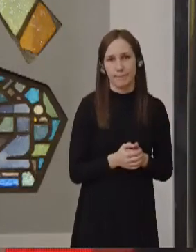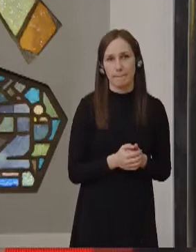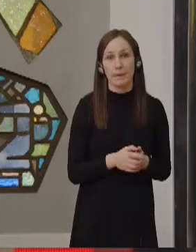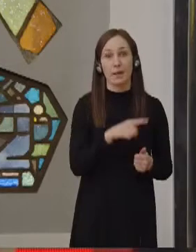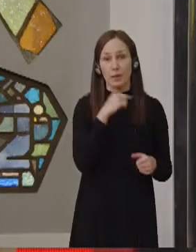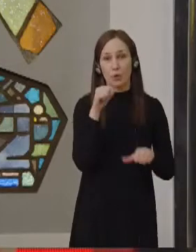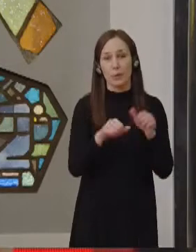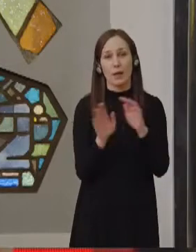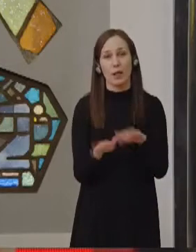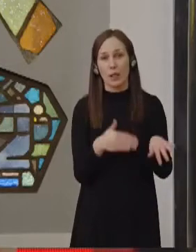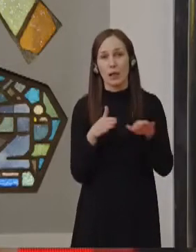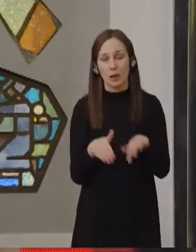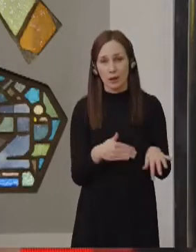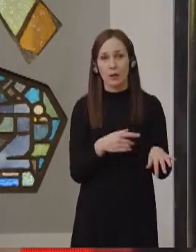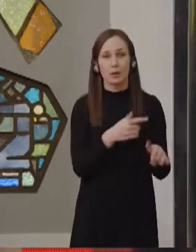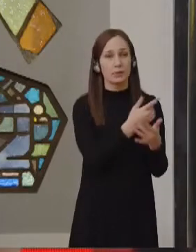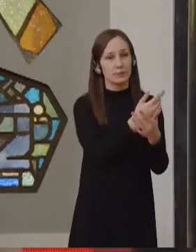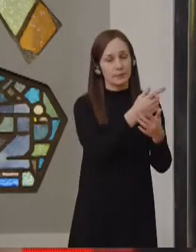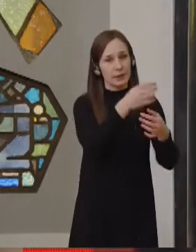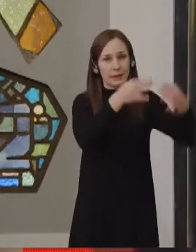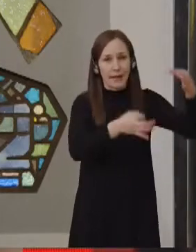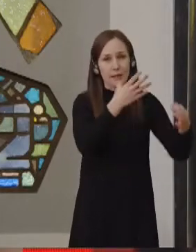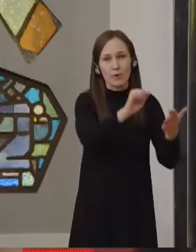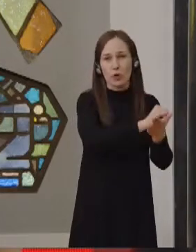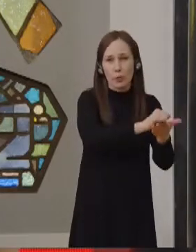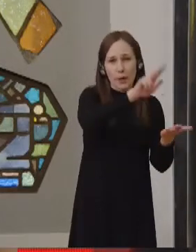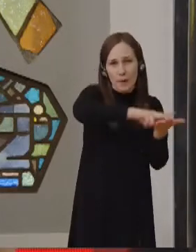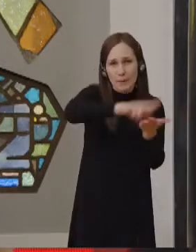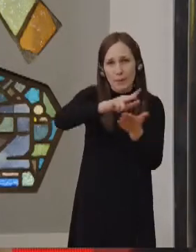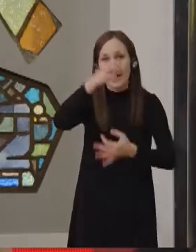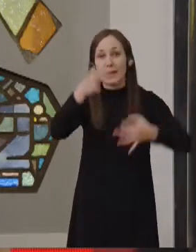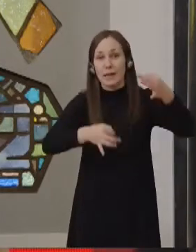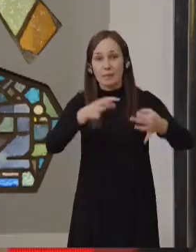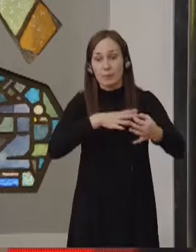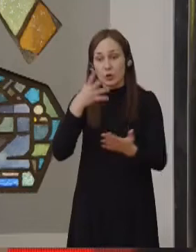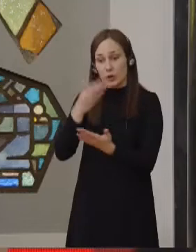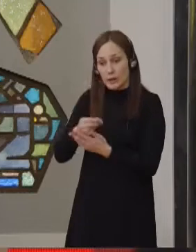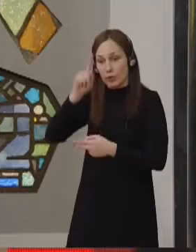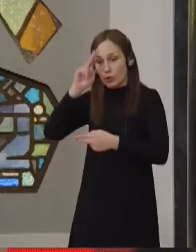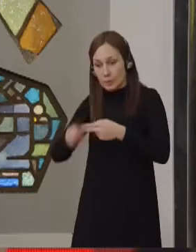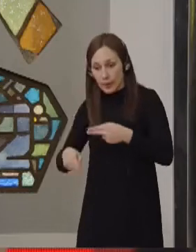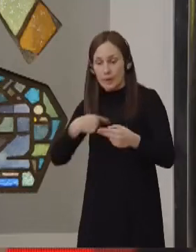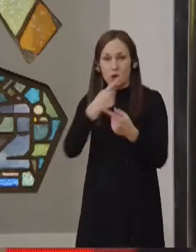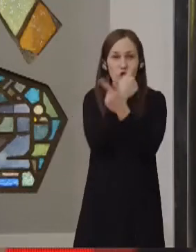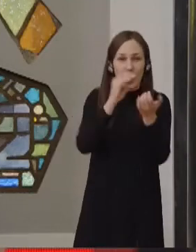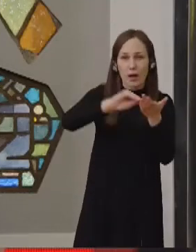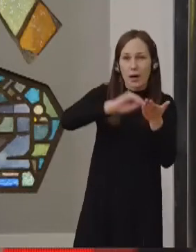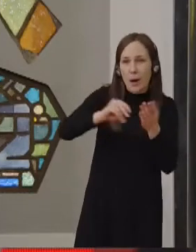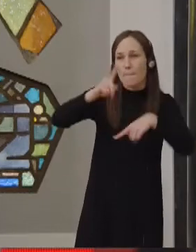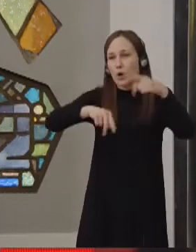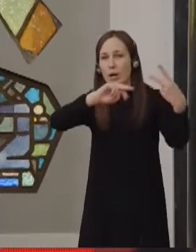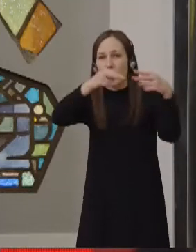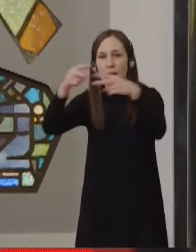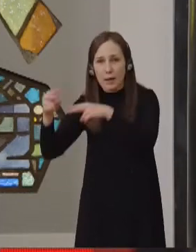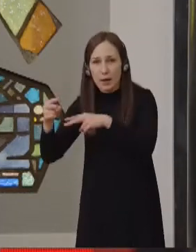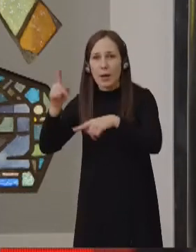through laws, court decisions, more accurate portrayals in the media, changes in policies by private companies, the efforts